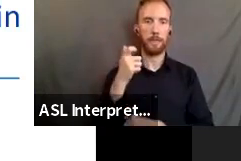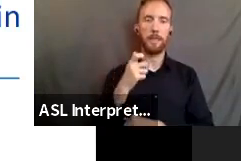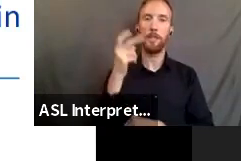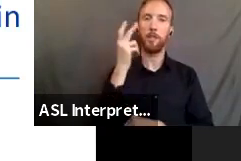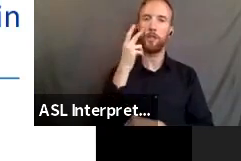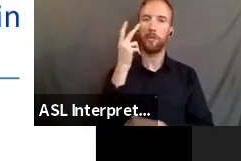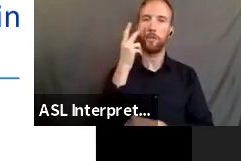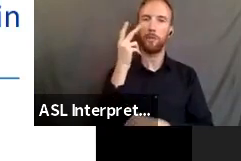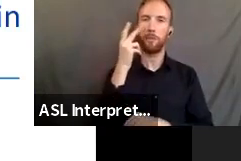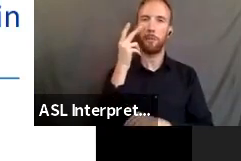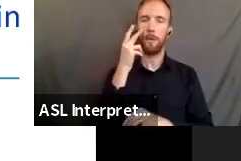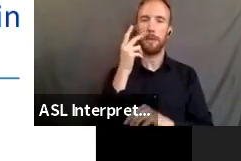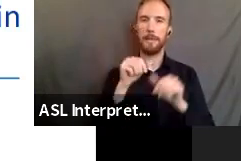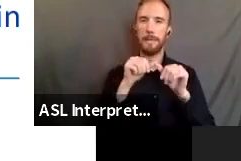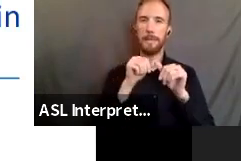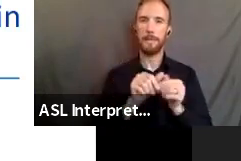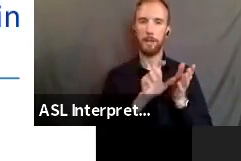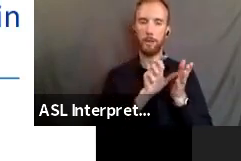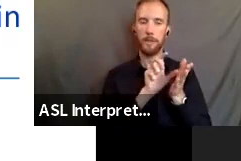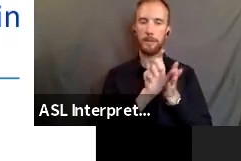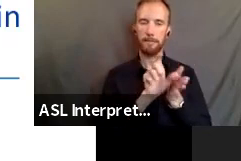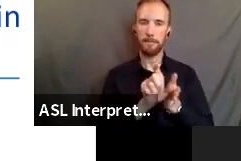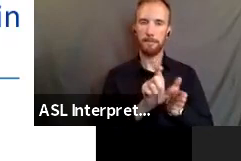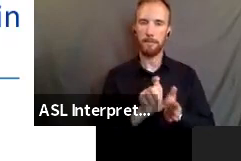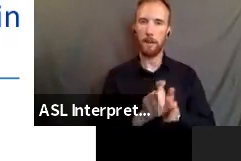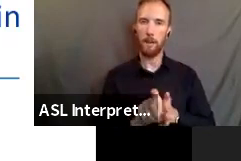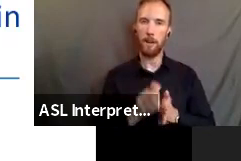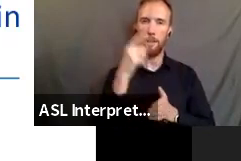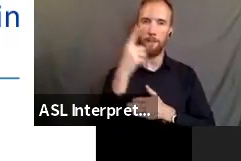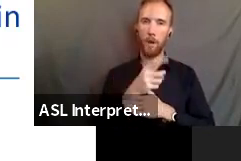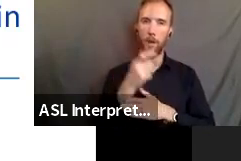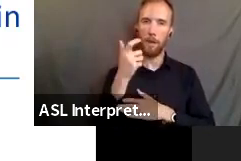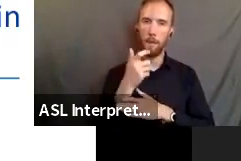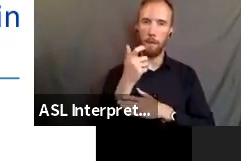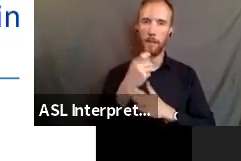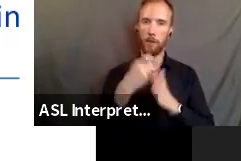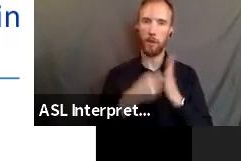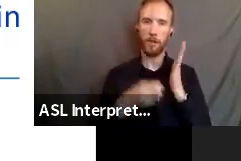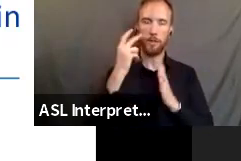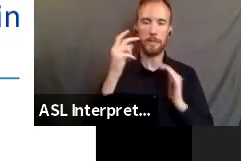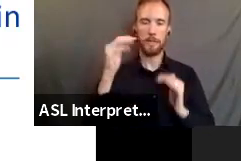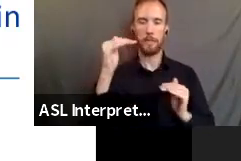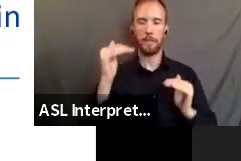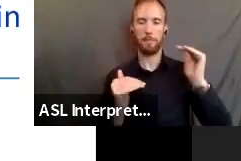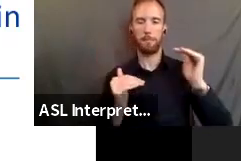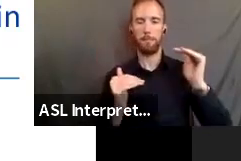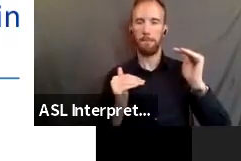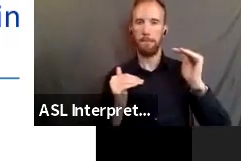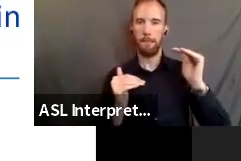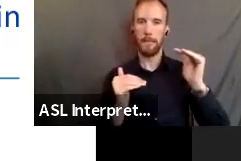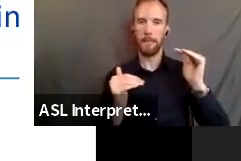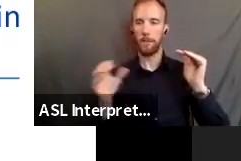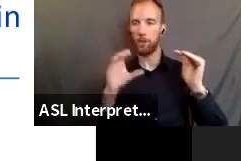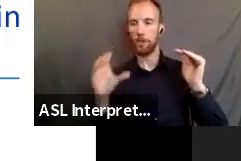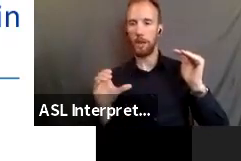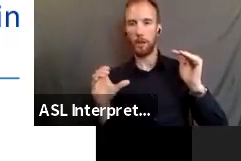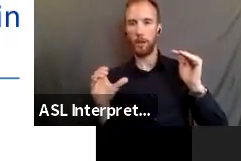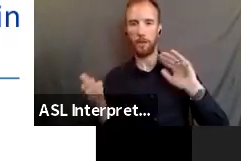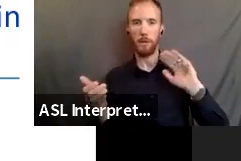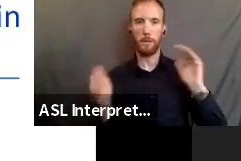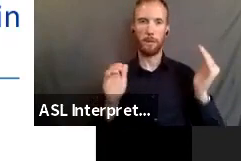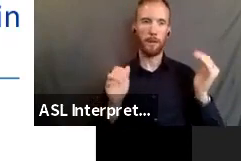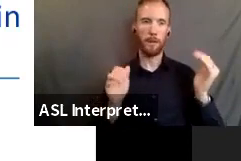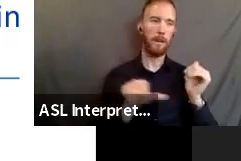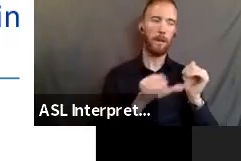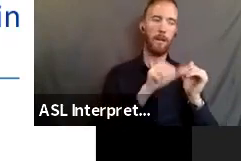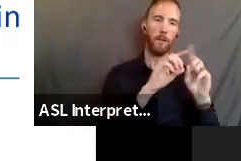continued investment in the pension costs there continues to be an inequity across the pension costs within chicago versus other districts